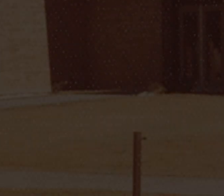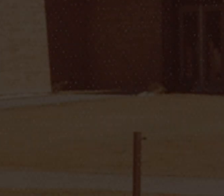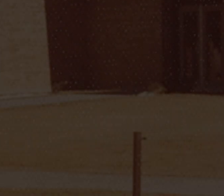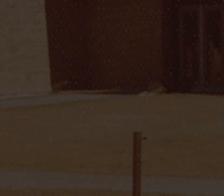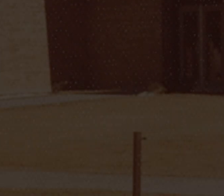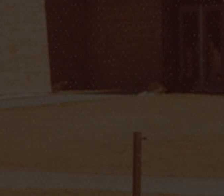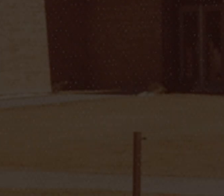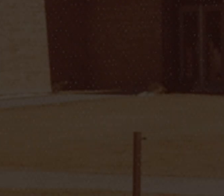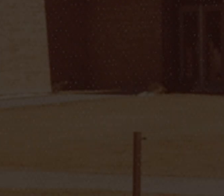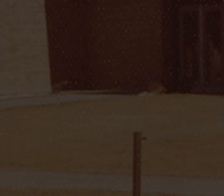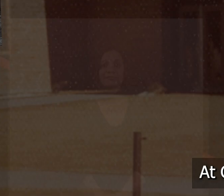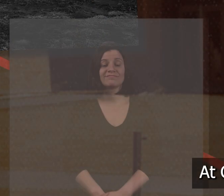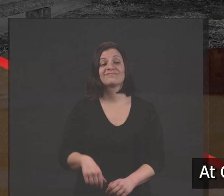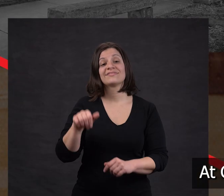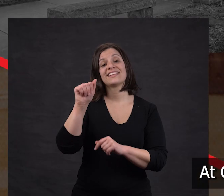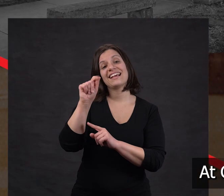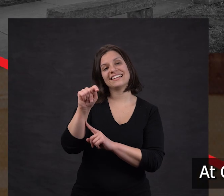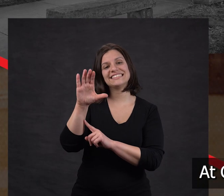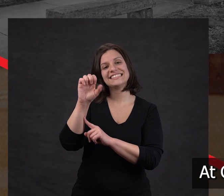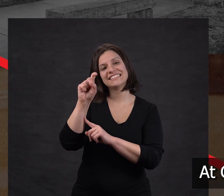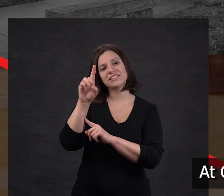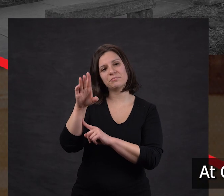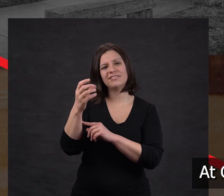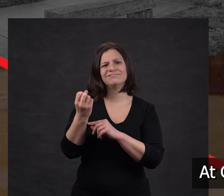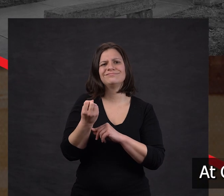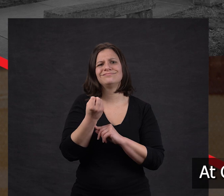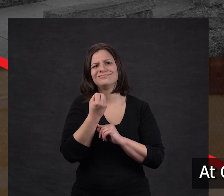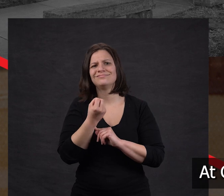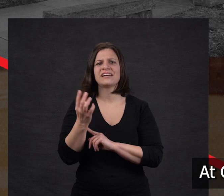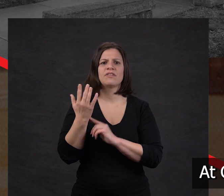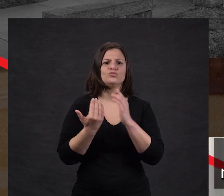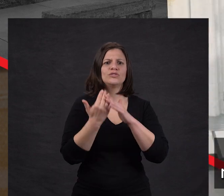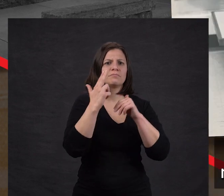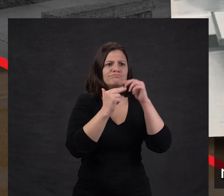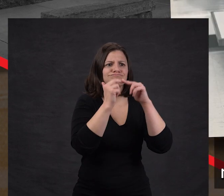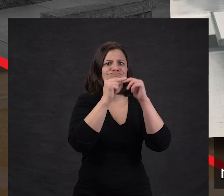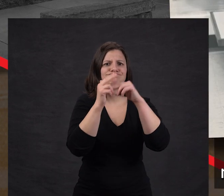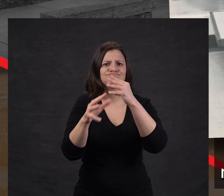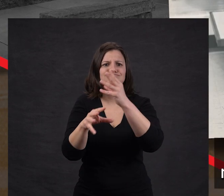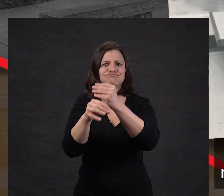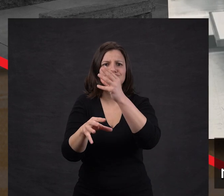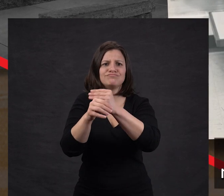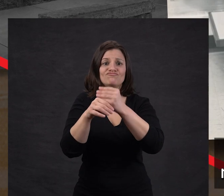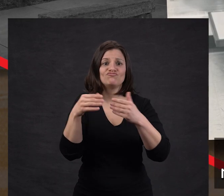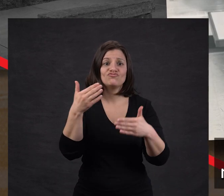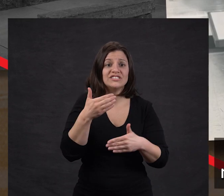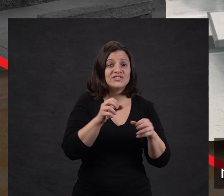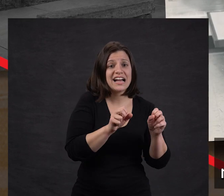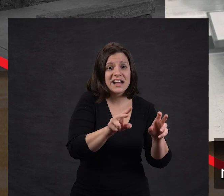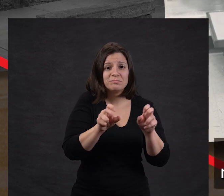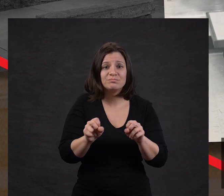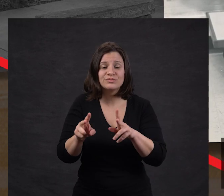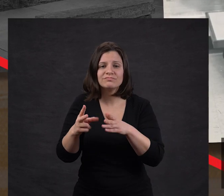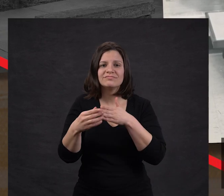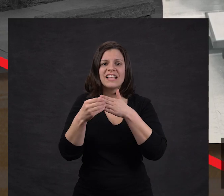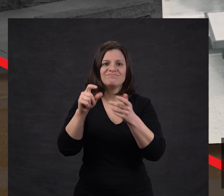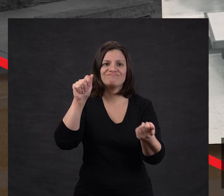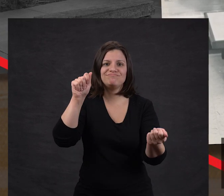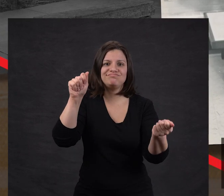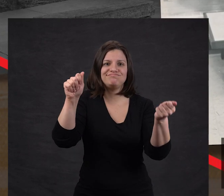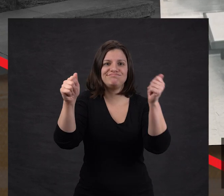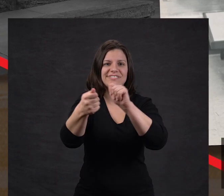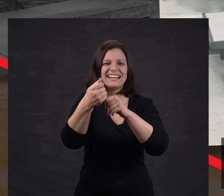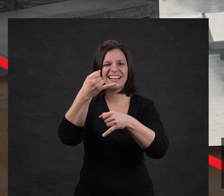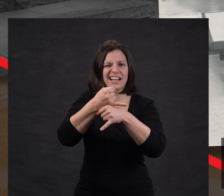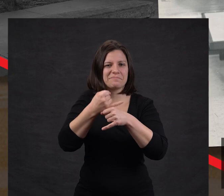buildings, 2 girls with tennis rackets. At CSDB, several new buildings and additions to recreational opportunities would lead to